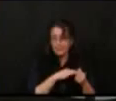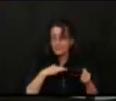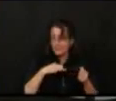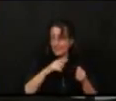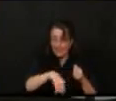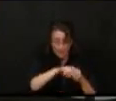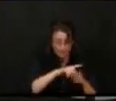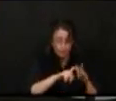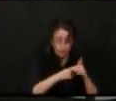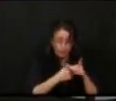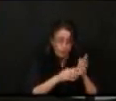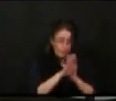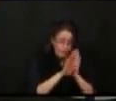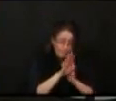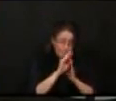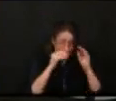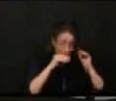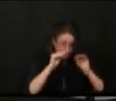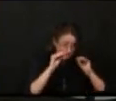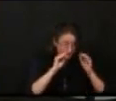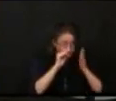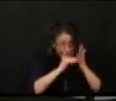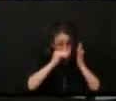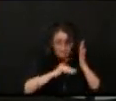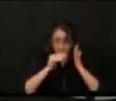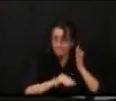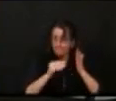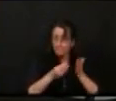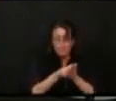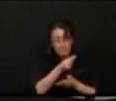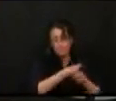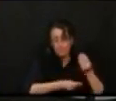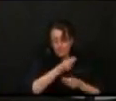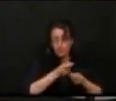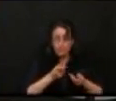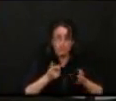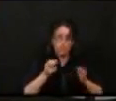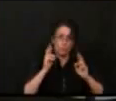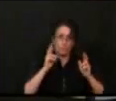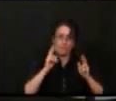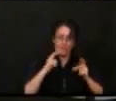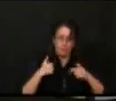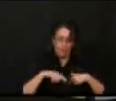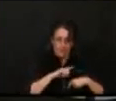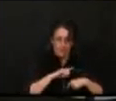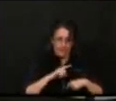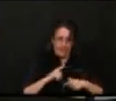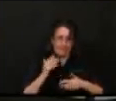start getting our selves down the road towards